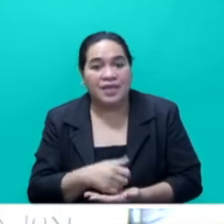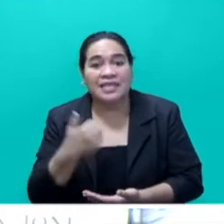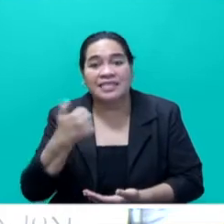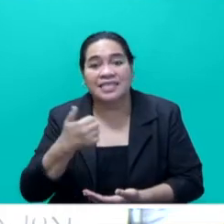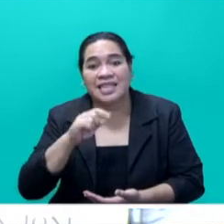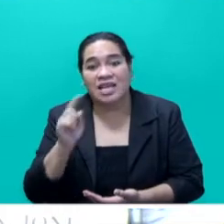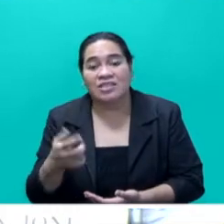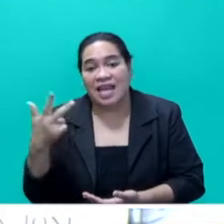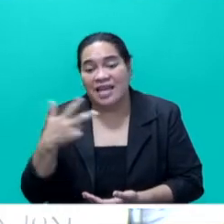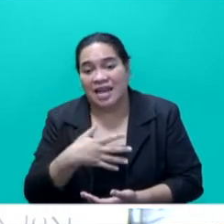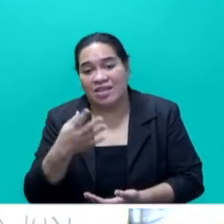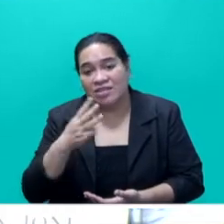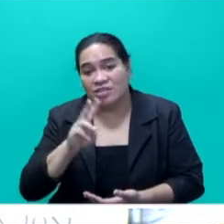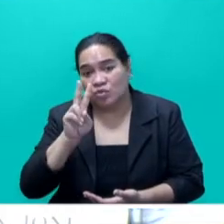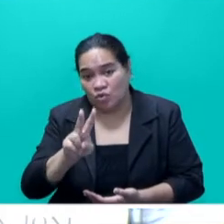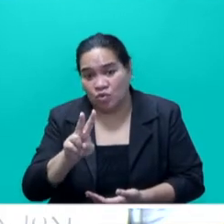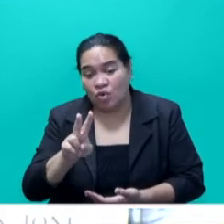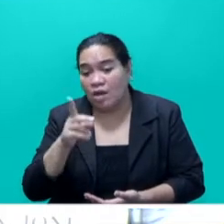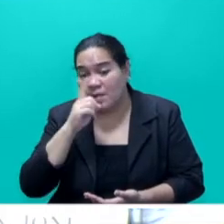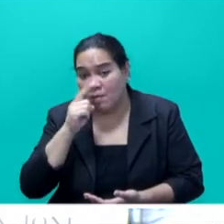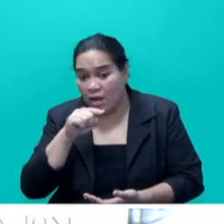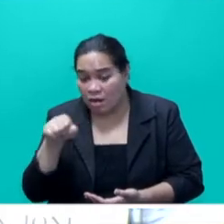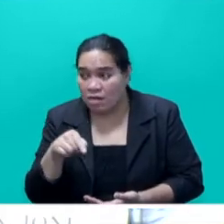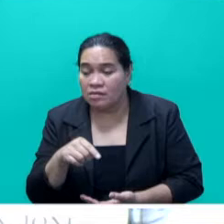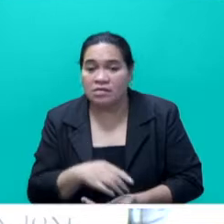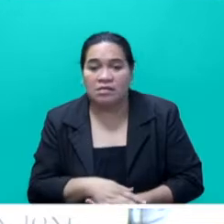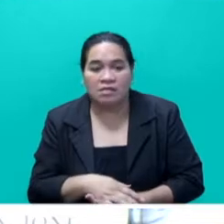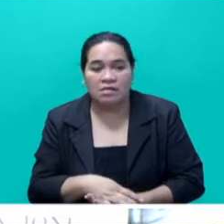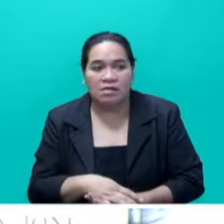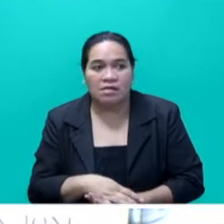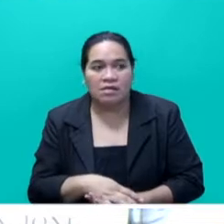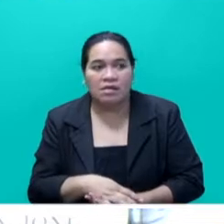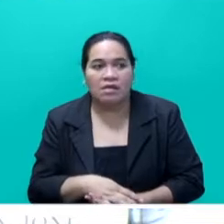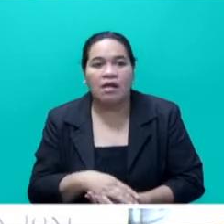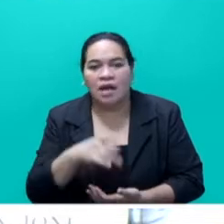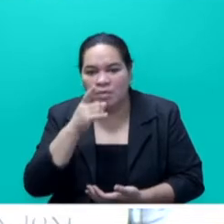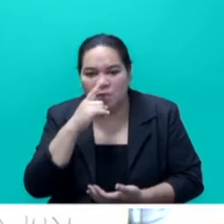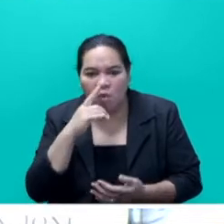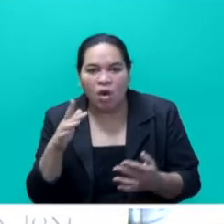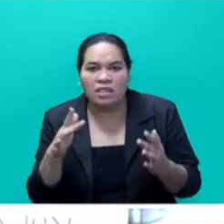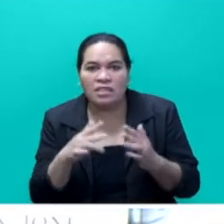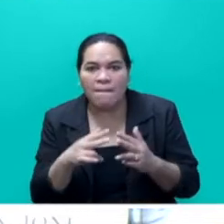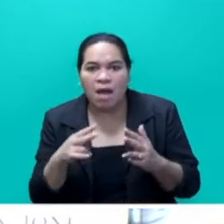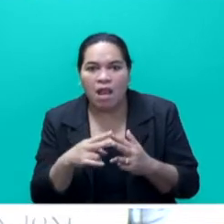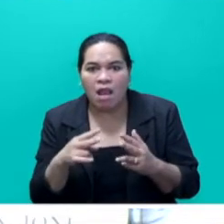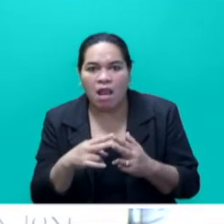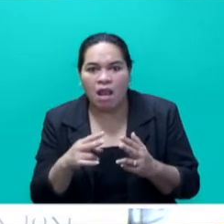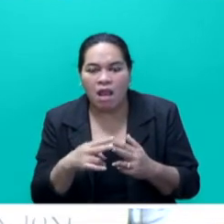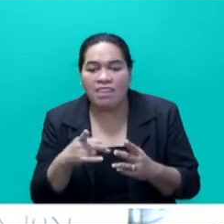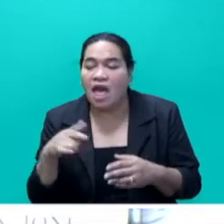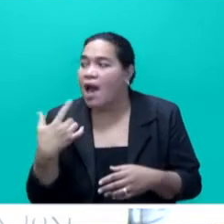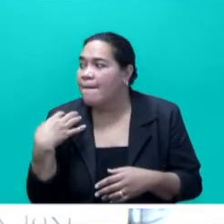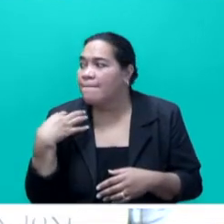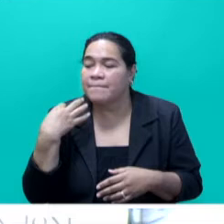16,832 were actually those who were what we call duplicate applications. So they had applied under